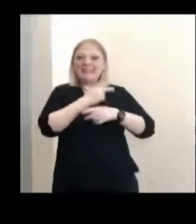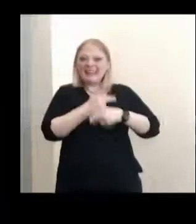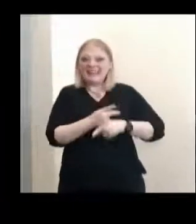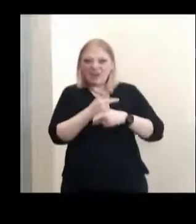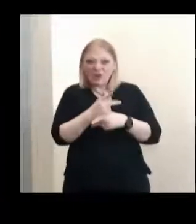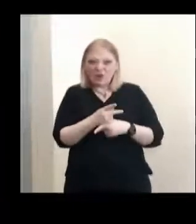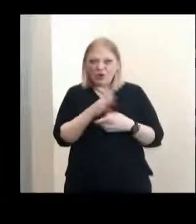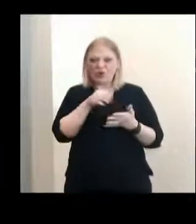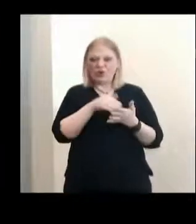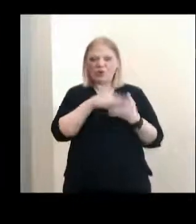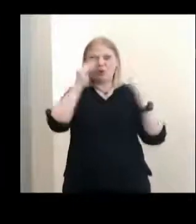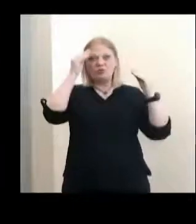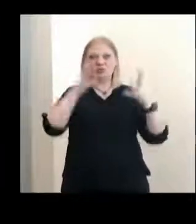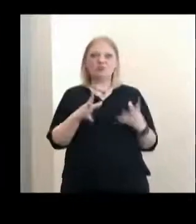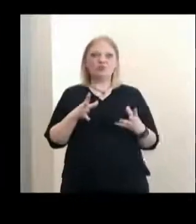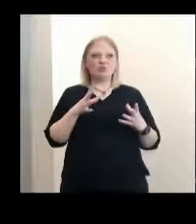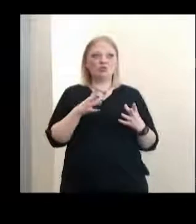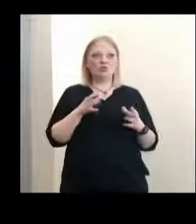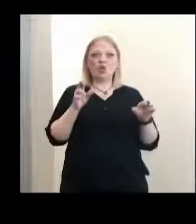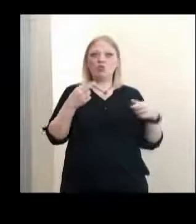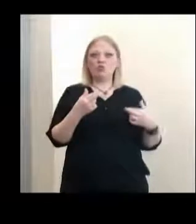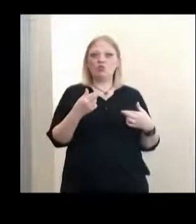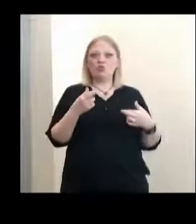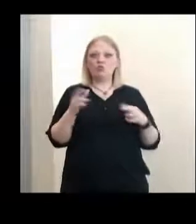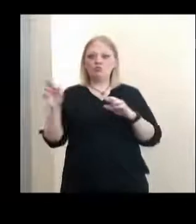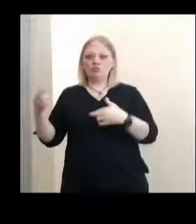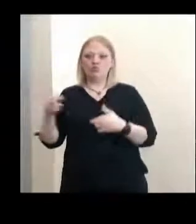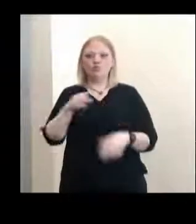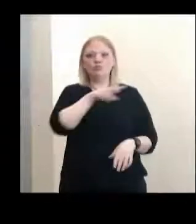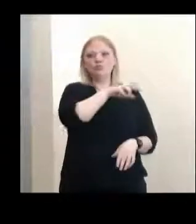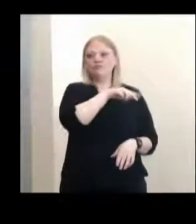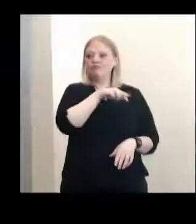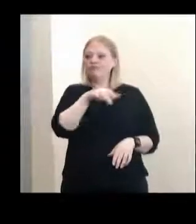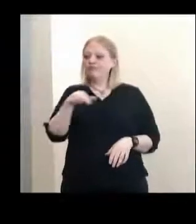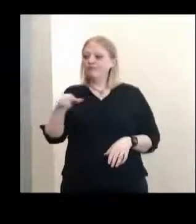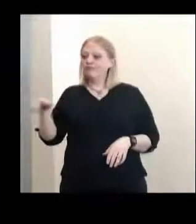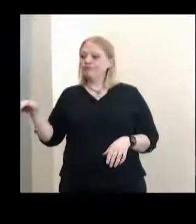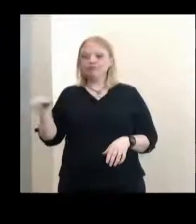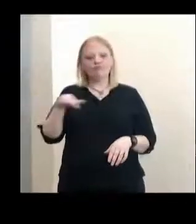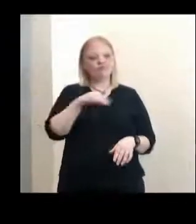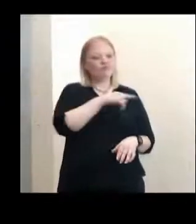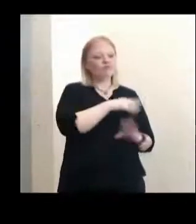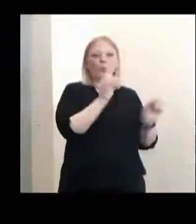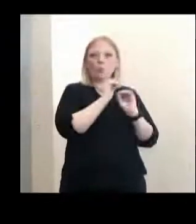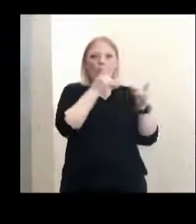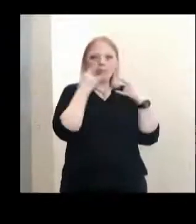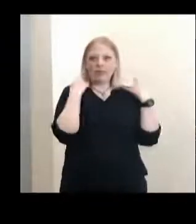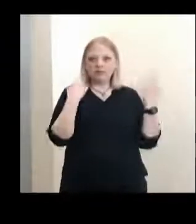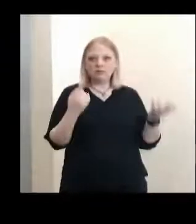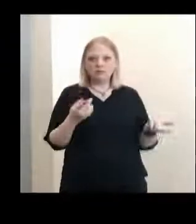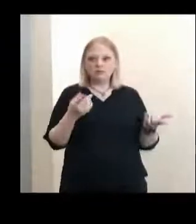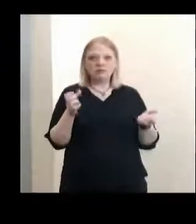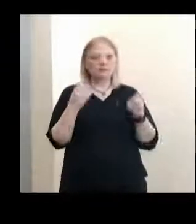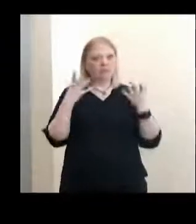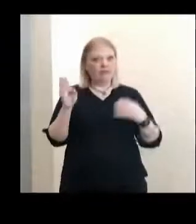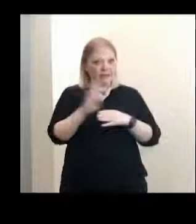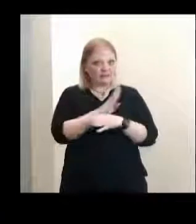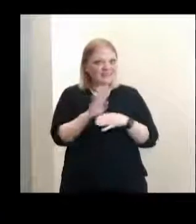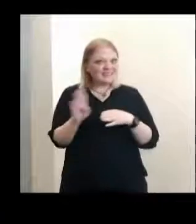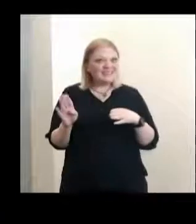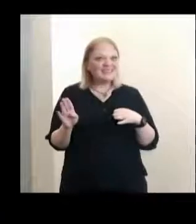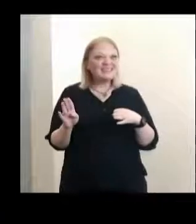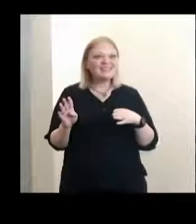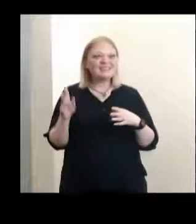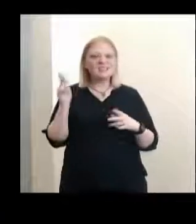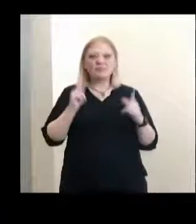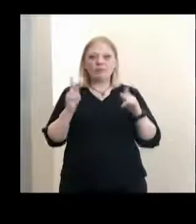where teachers are going from room to room. People aren't masking appropriately. We're seeing it in a lot of businesses. Just people in